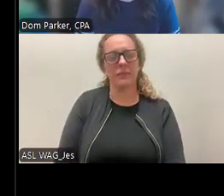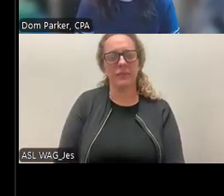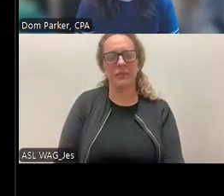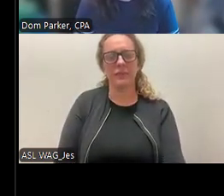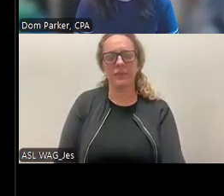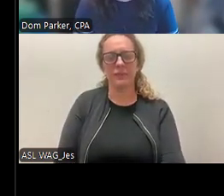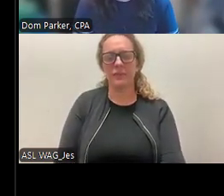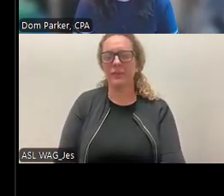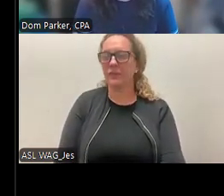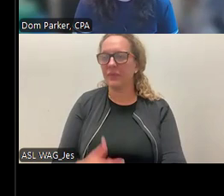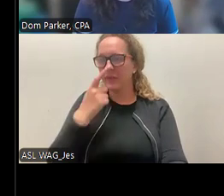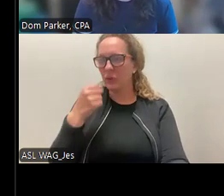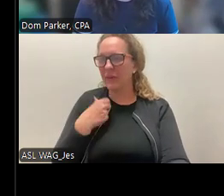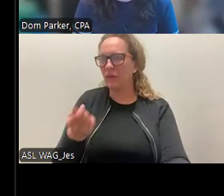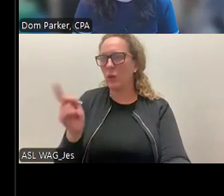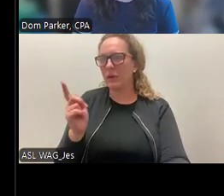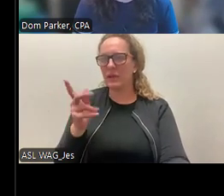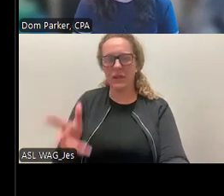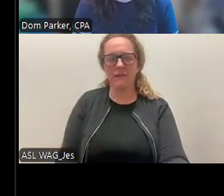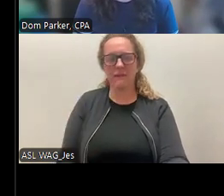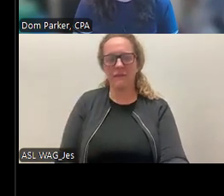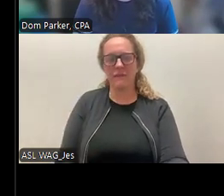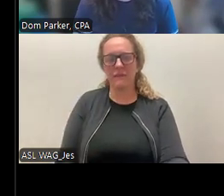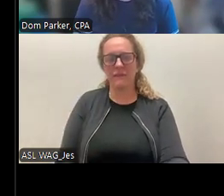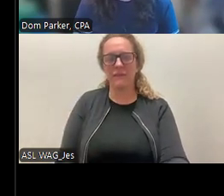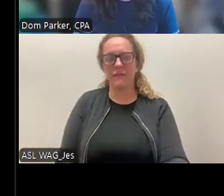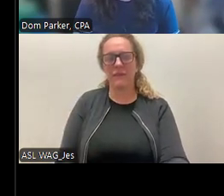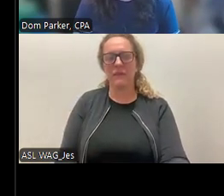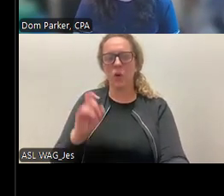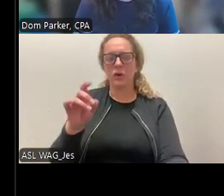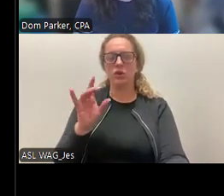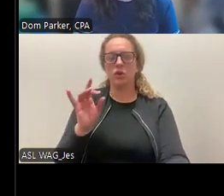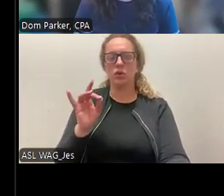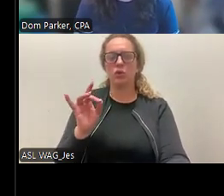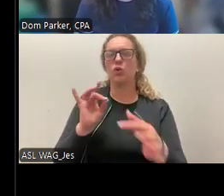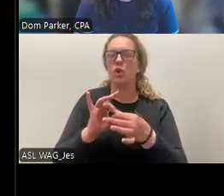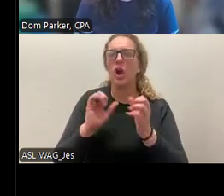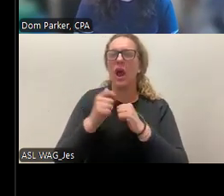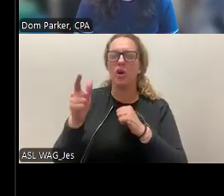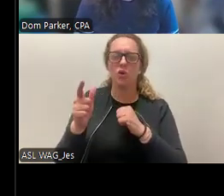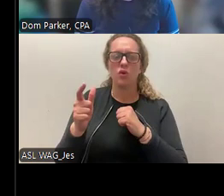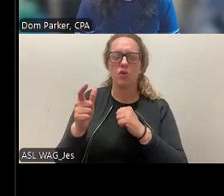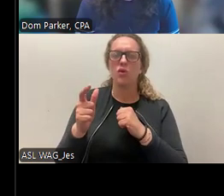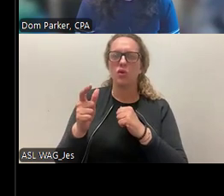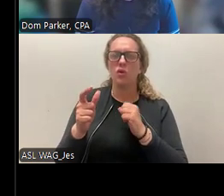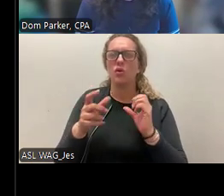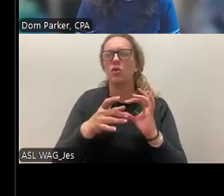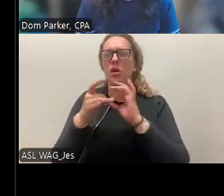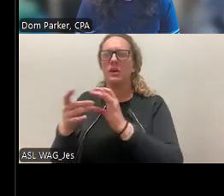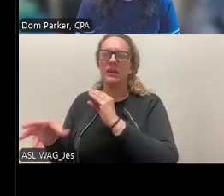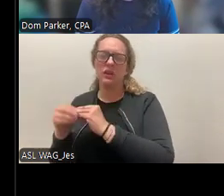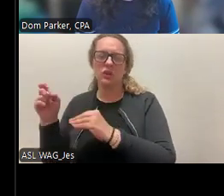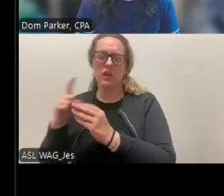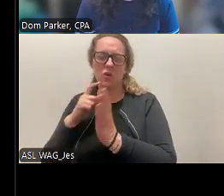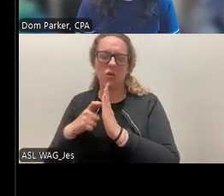Okay, we just have a few minutes left. A question regarding how do you accommodate those with additional needs and